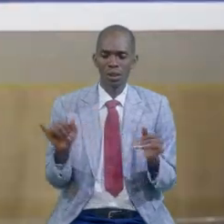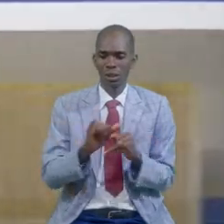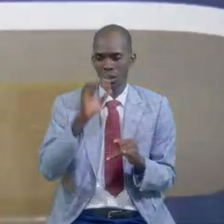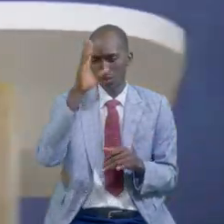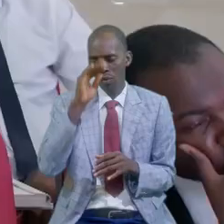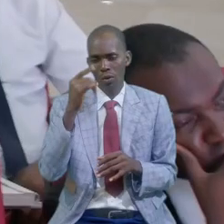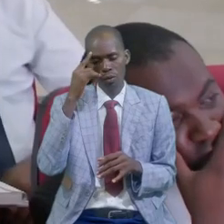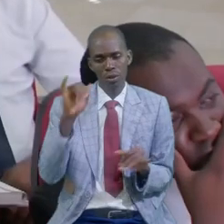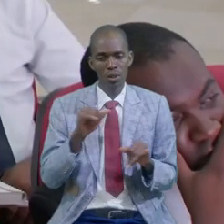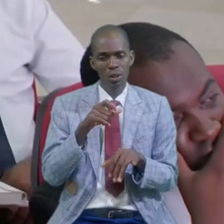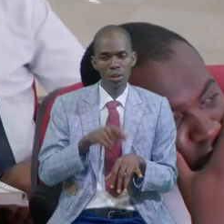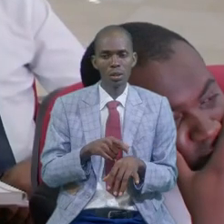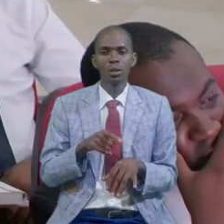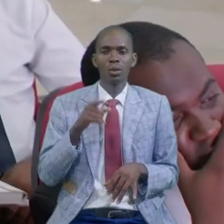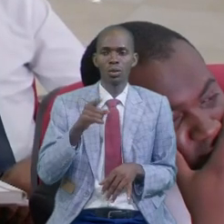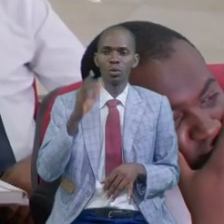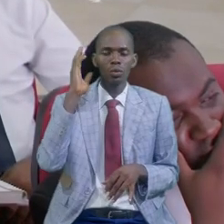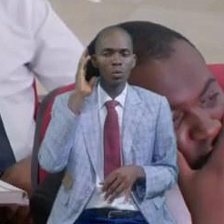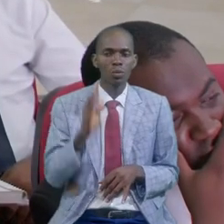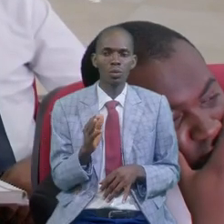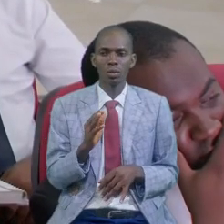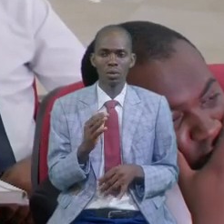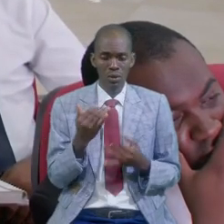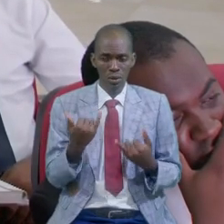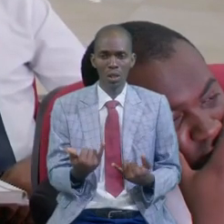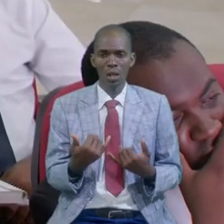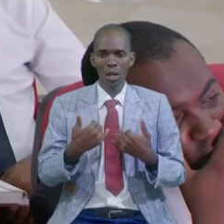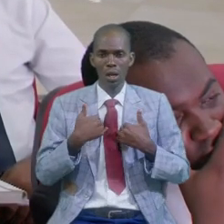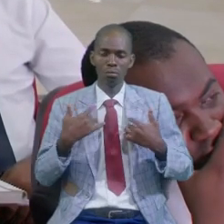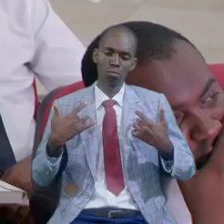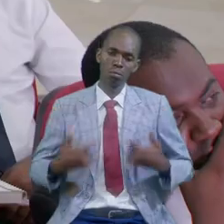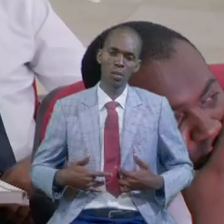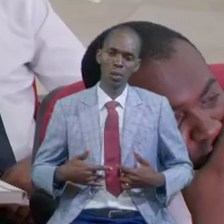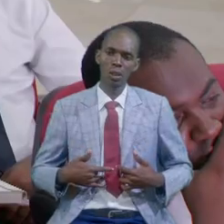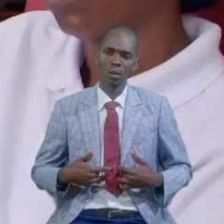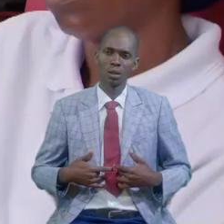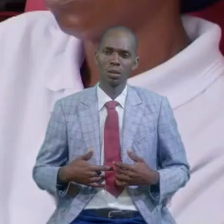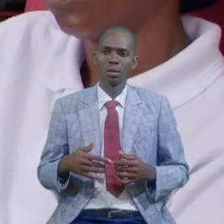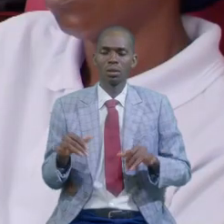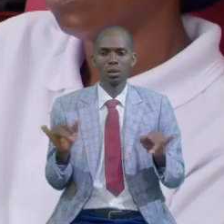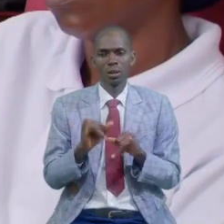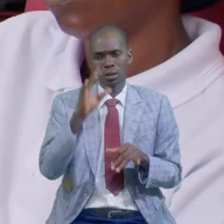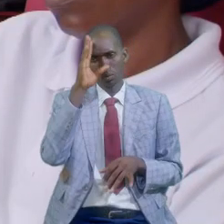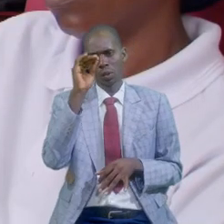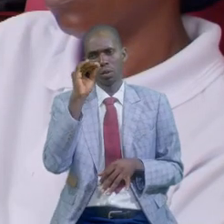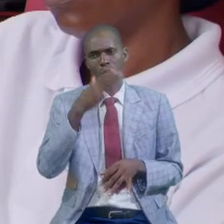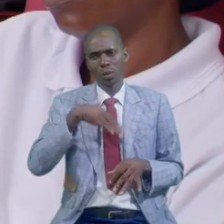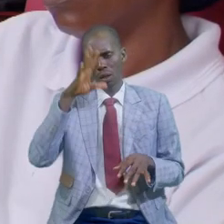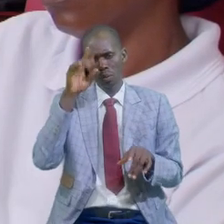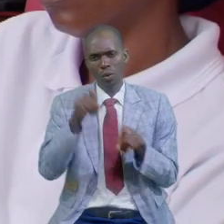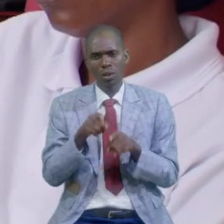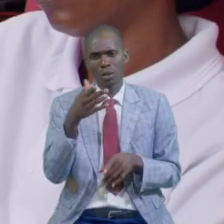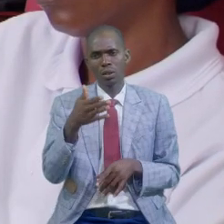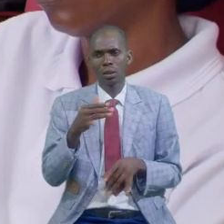have despondency. Such a man, my brother there, such a woman, my